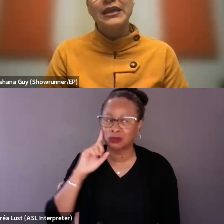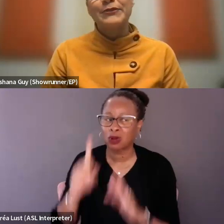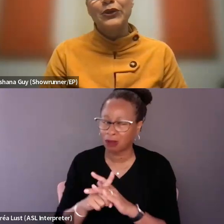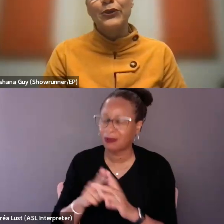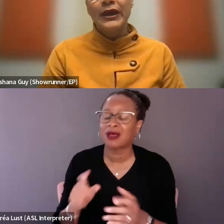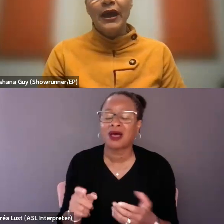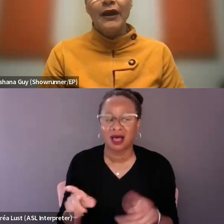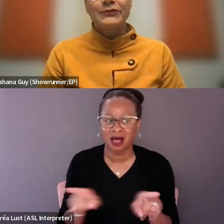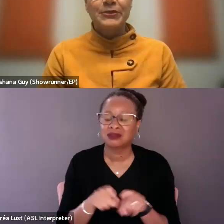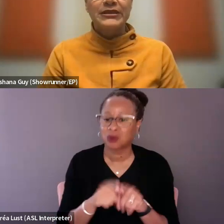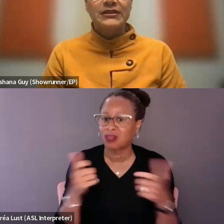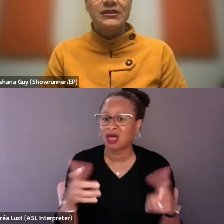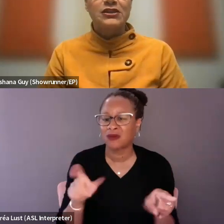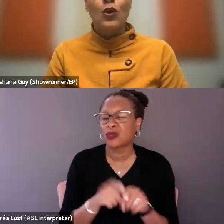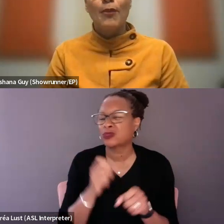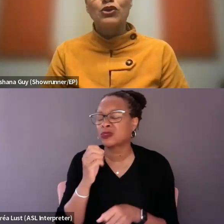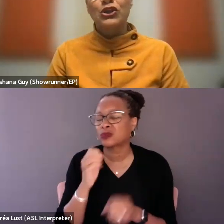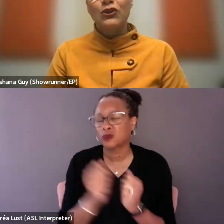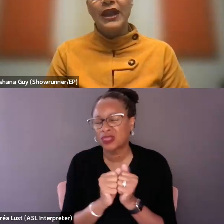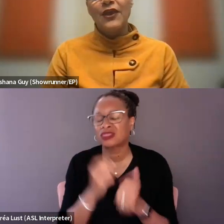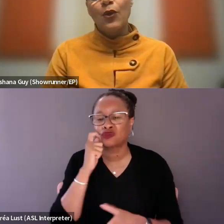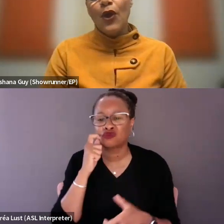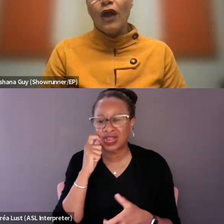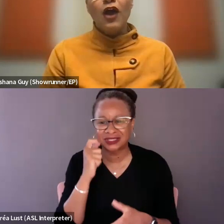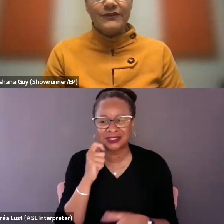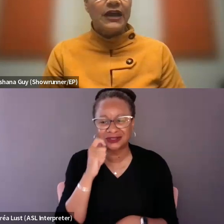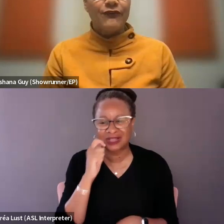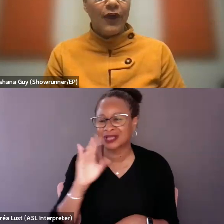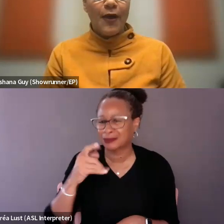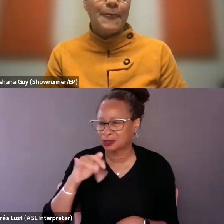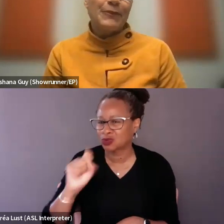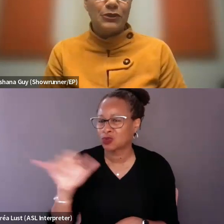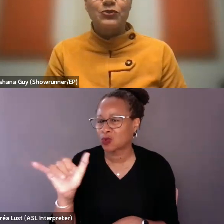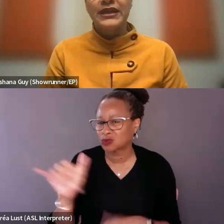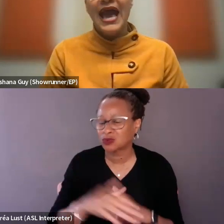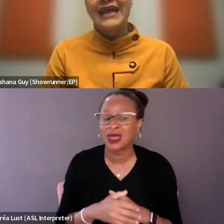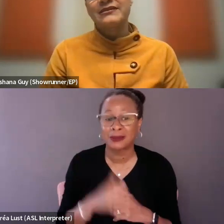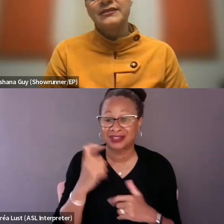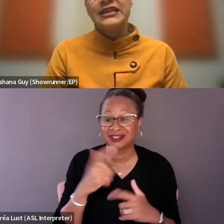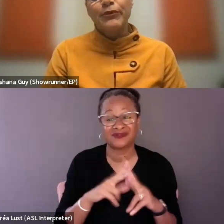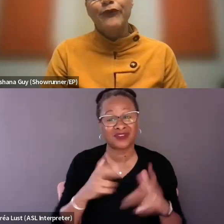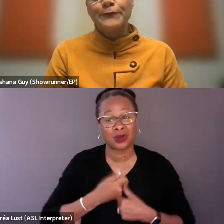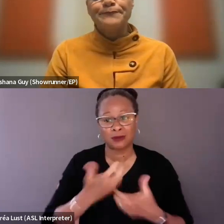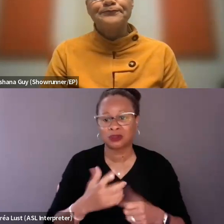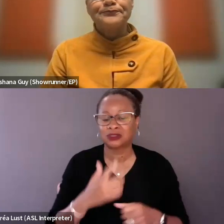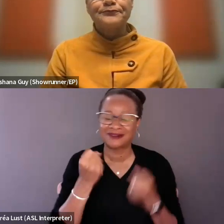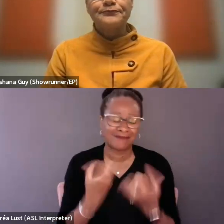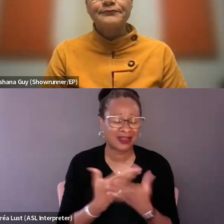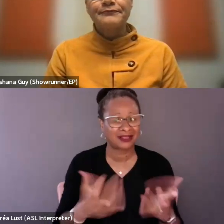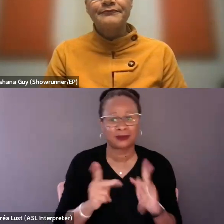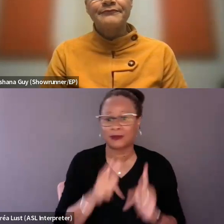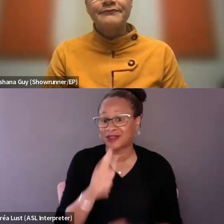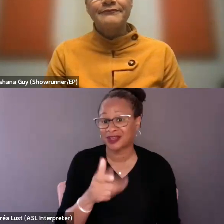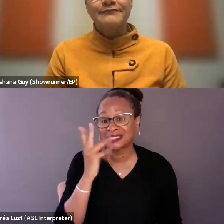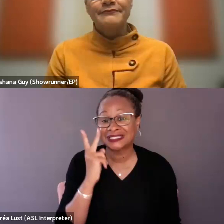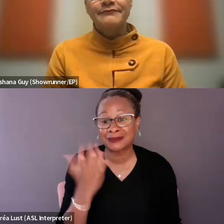the race episode, just because it's so emotional. And I think a lot of stuff that people just really hadn't seen before.